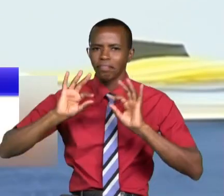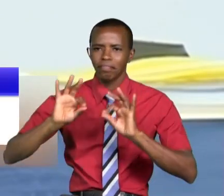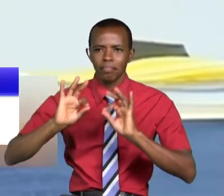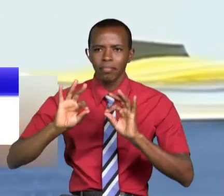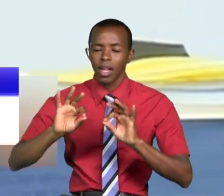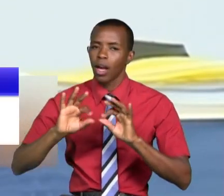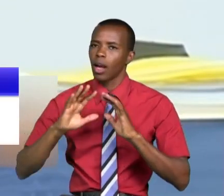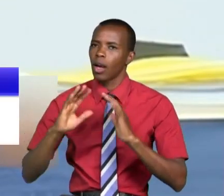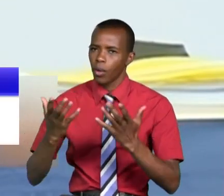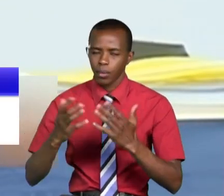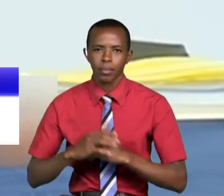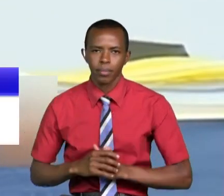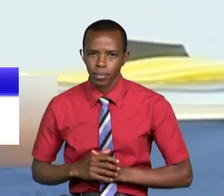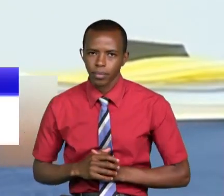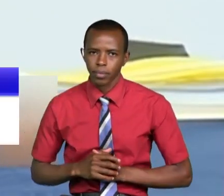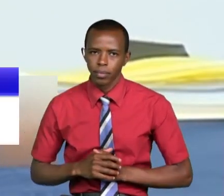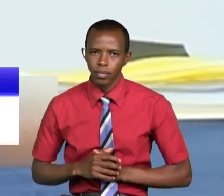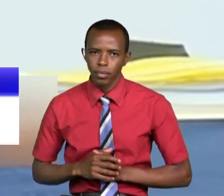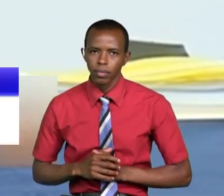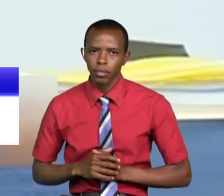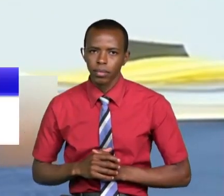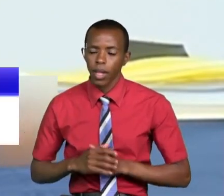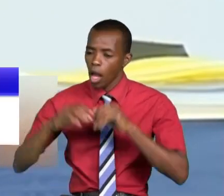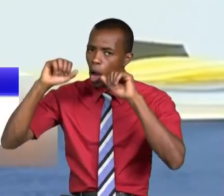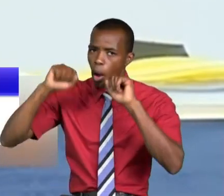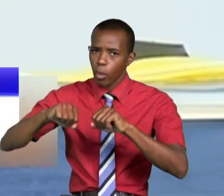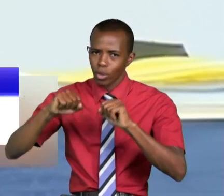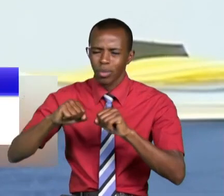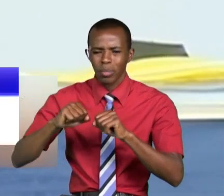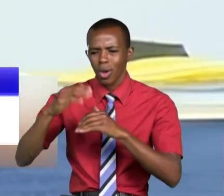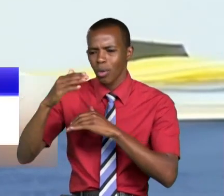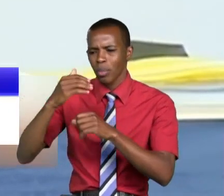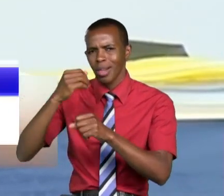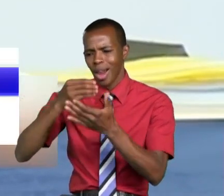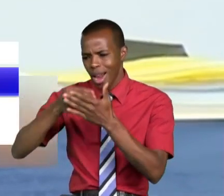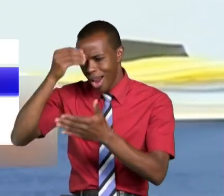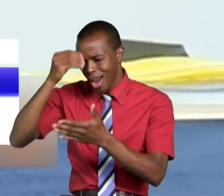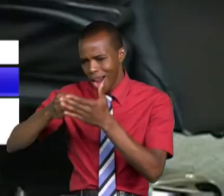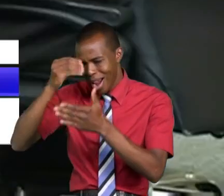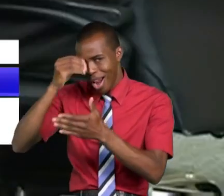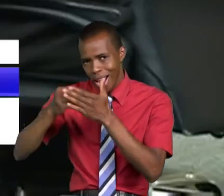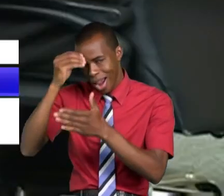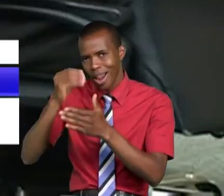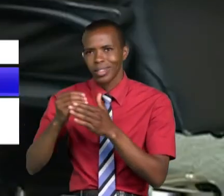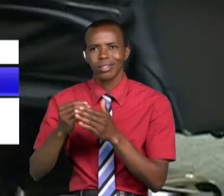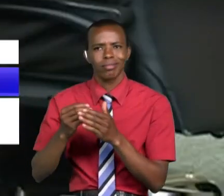in the sense that it was even possible to almost do it simultaneously.